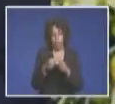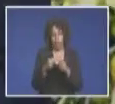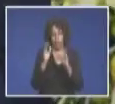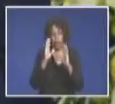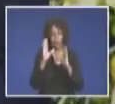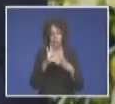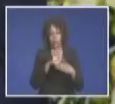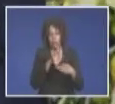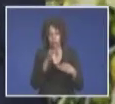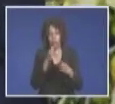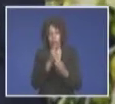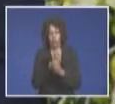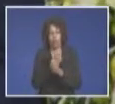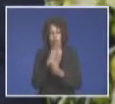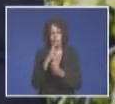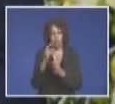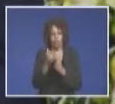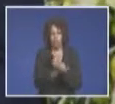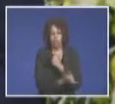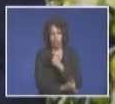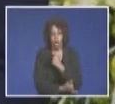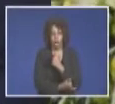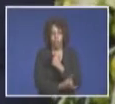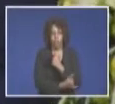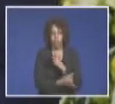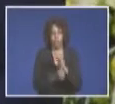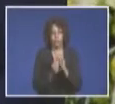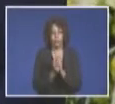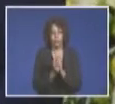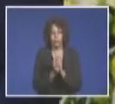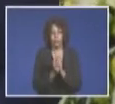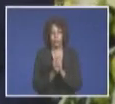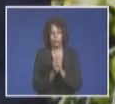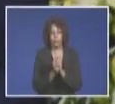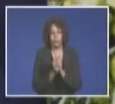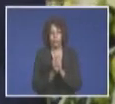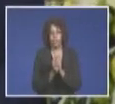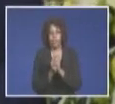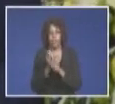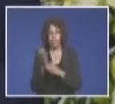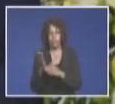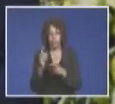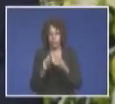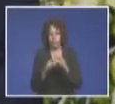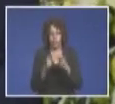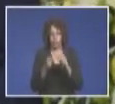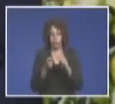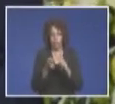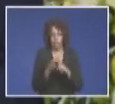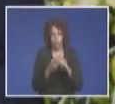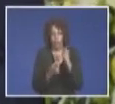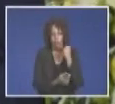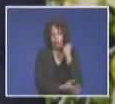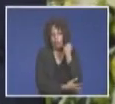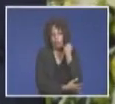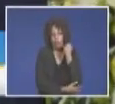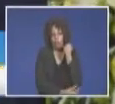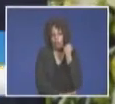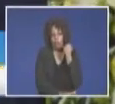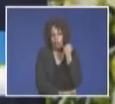one who loved her country. She was a friend of the poor and the vulnerable in our country.